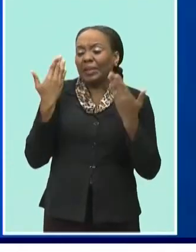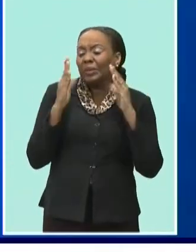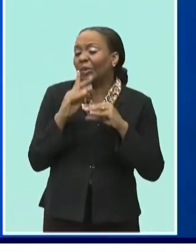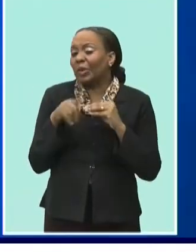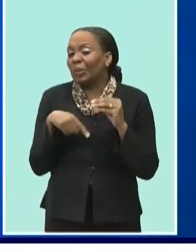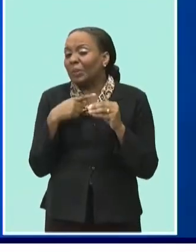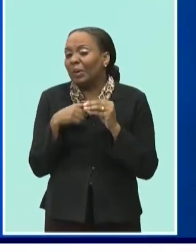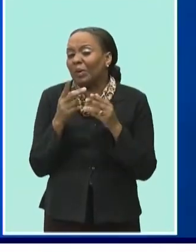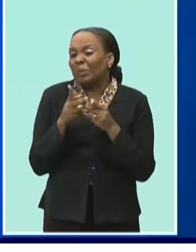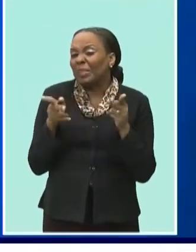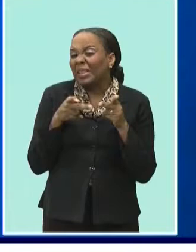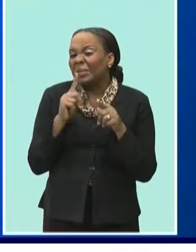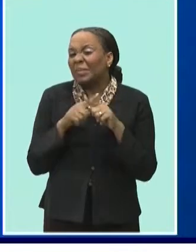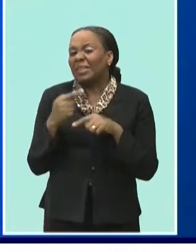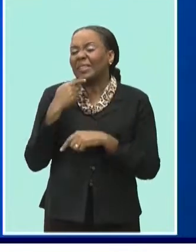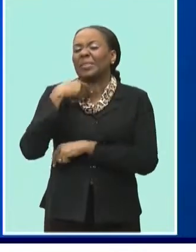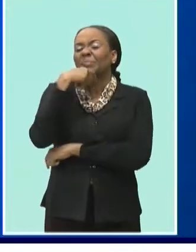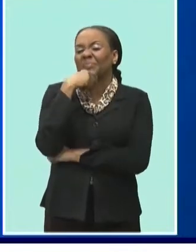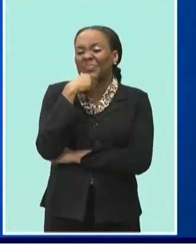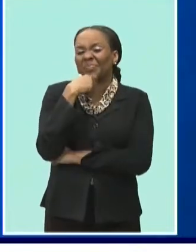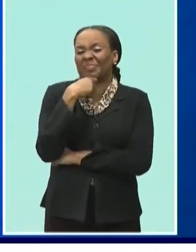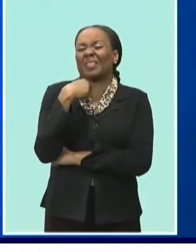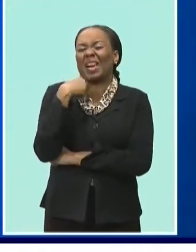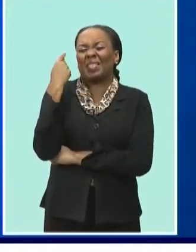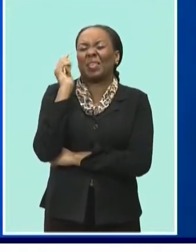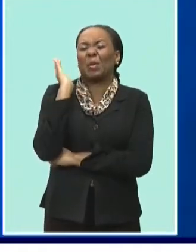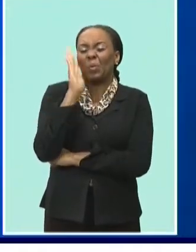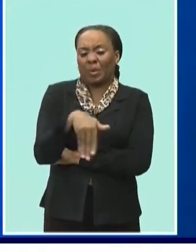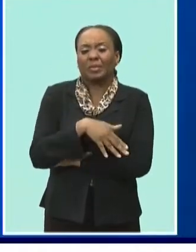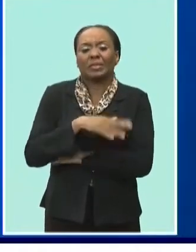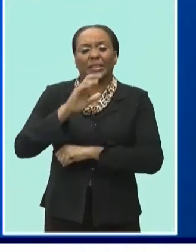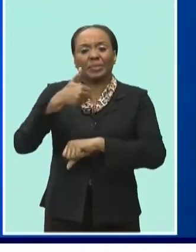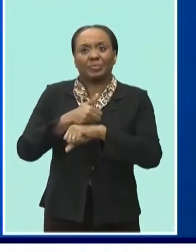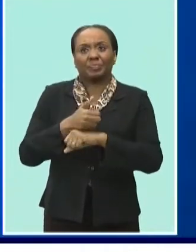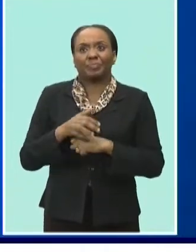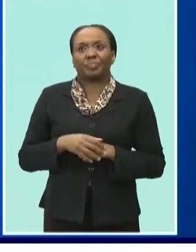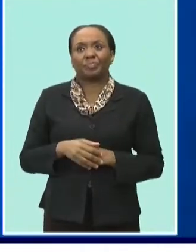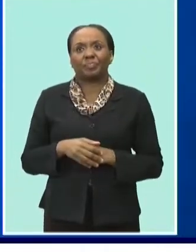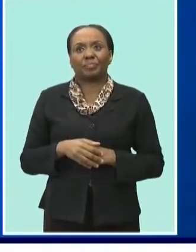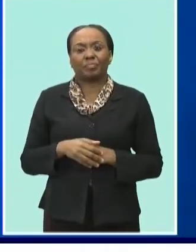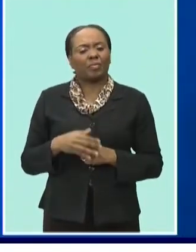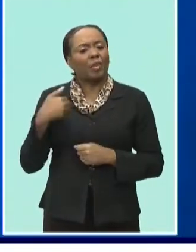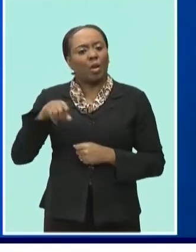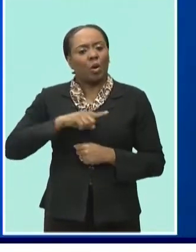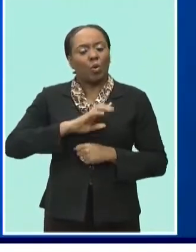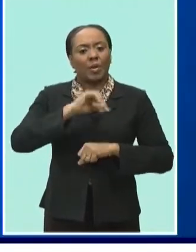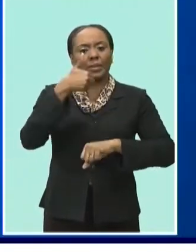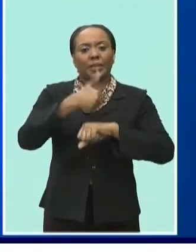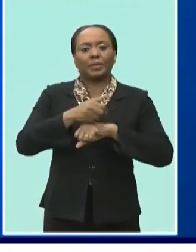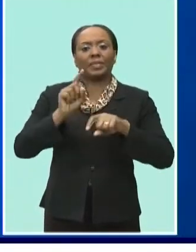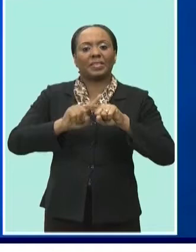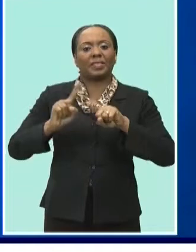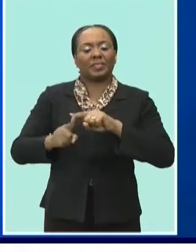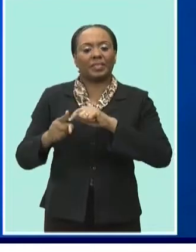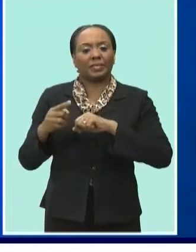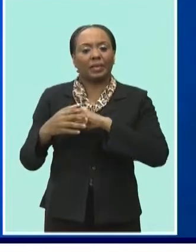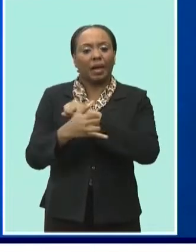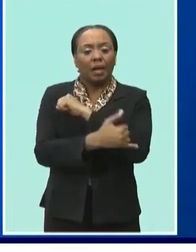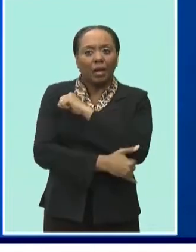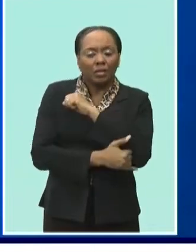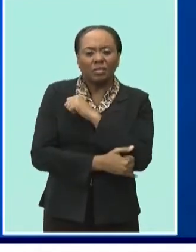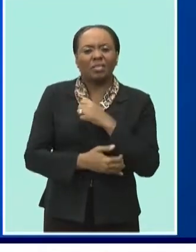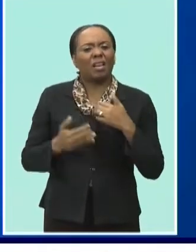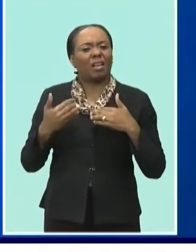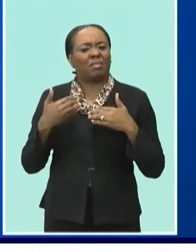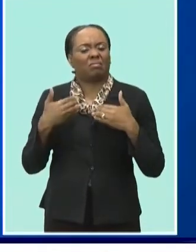little about. We had done events in a number of different places over the years, and there was often